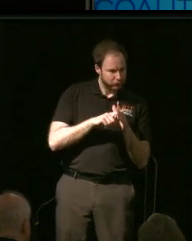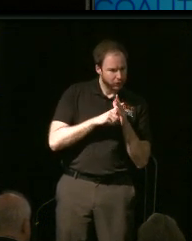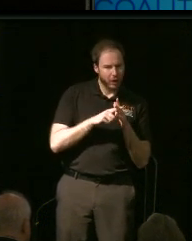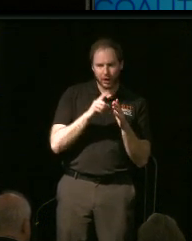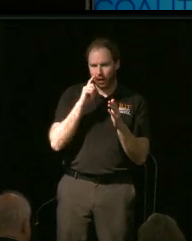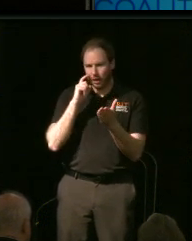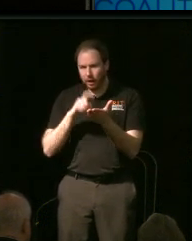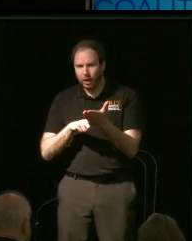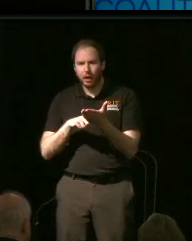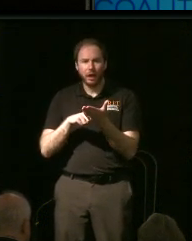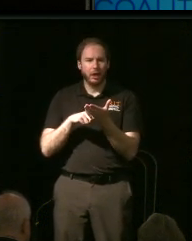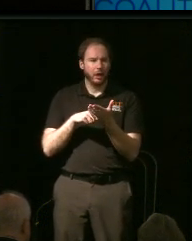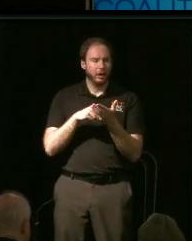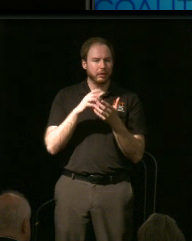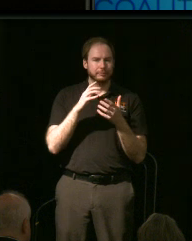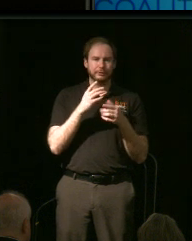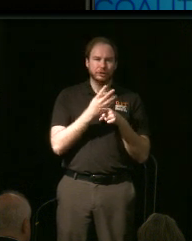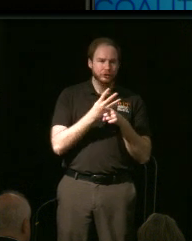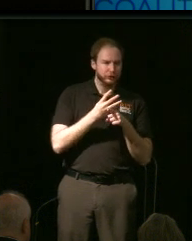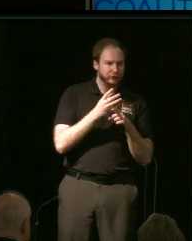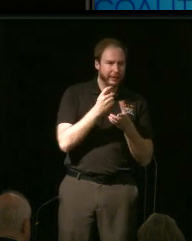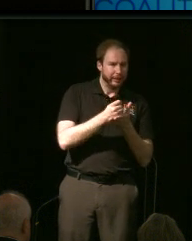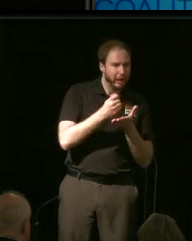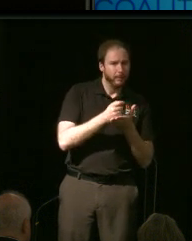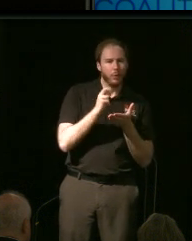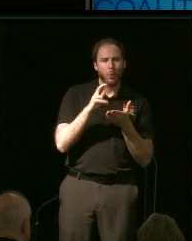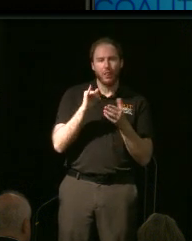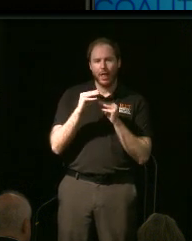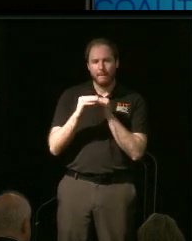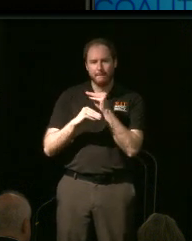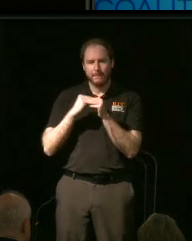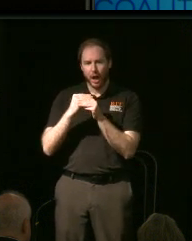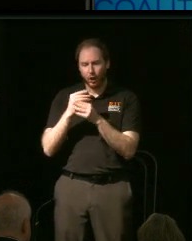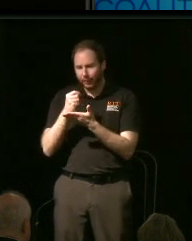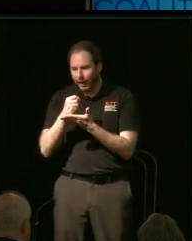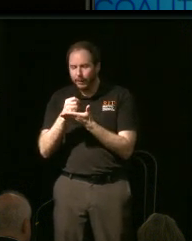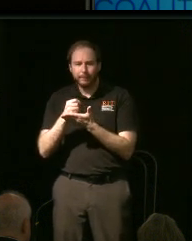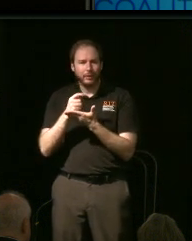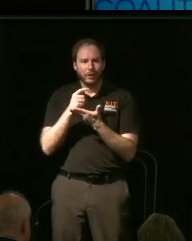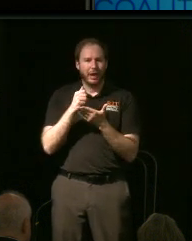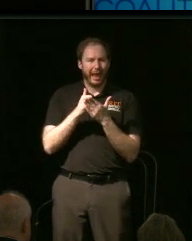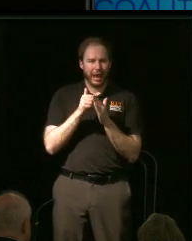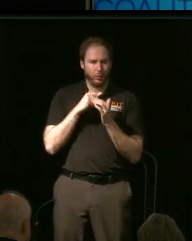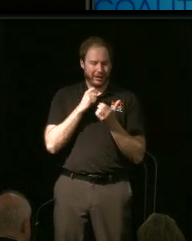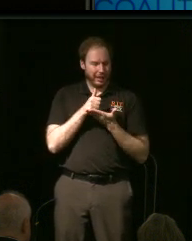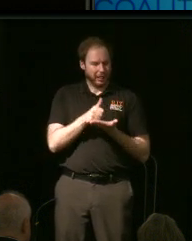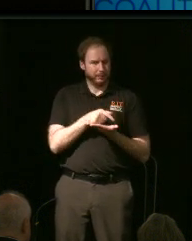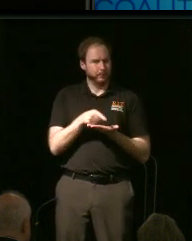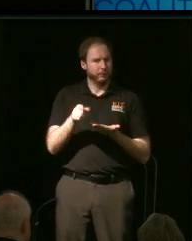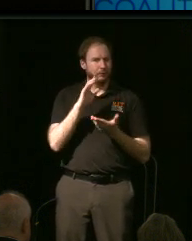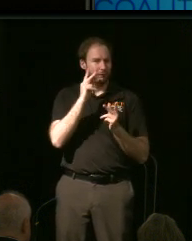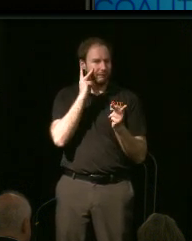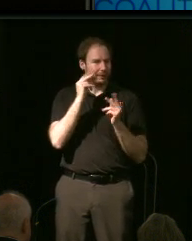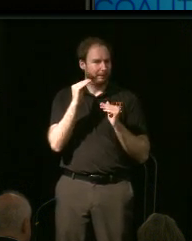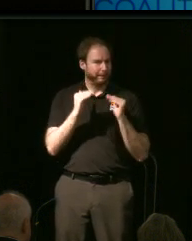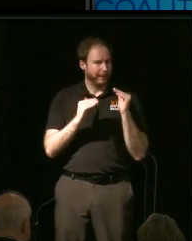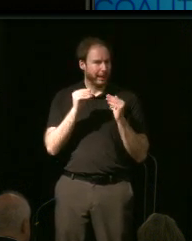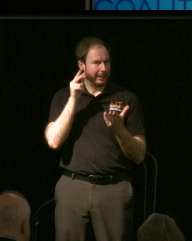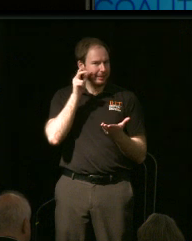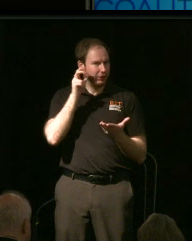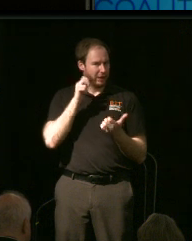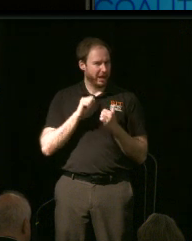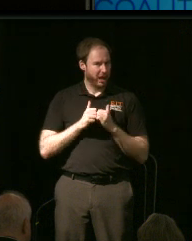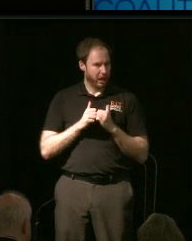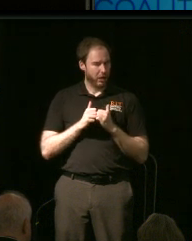therapy or a small molecule therapy or whatever's going to come along to help people with their vision and their balance and their hearing